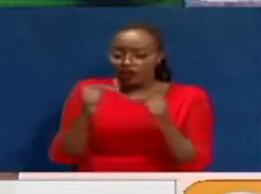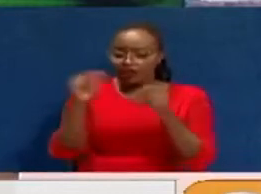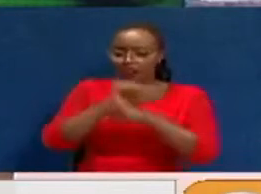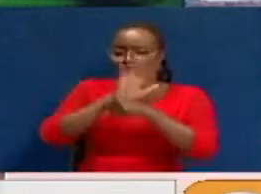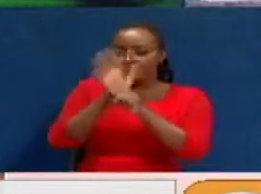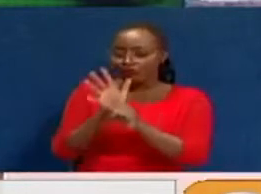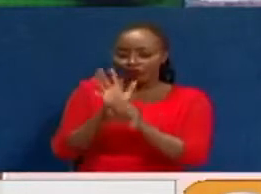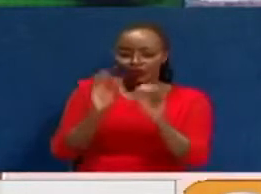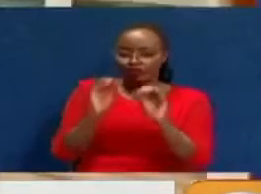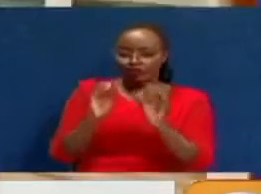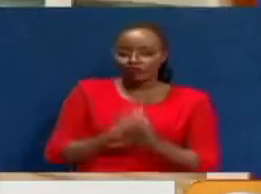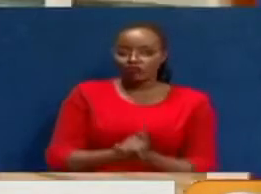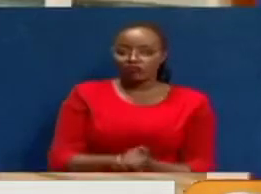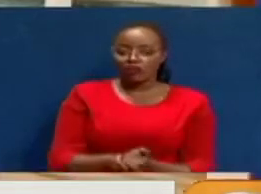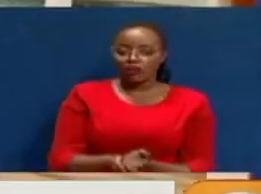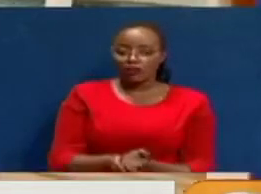COVID-19.